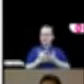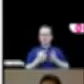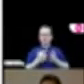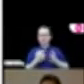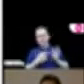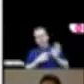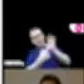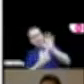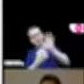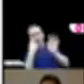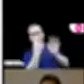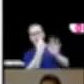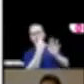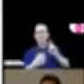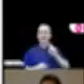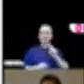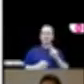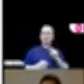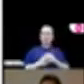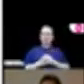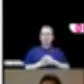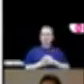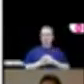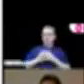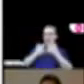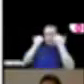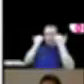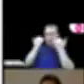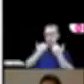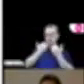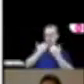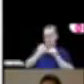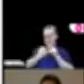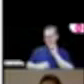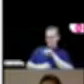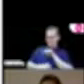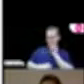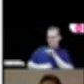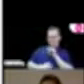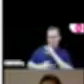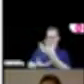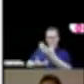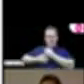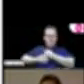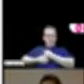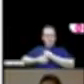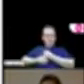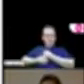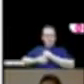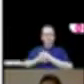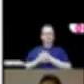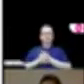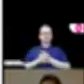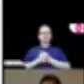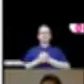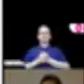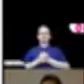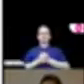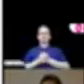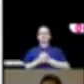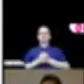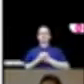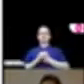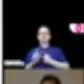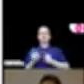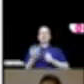women, and the judge was not having it at all. When we got there, on especially on my first